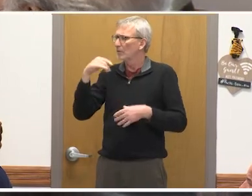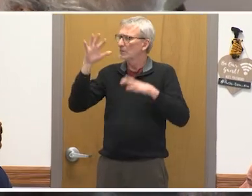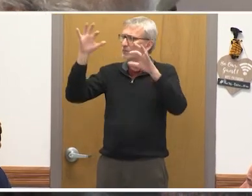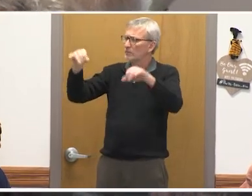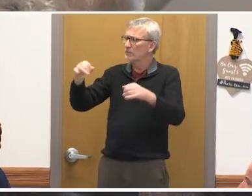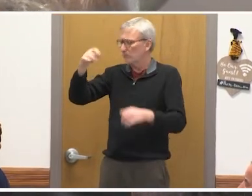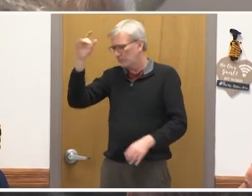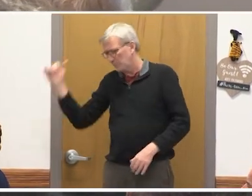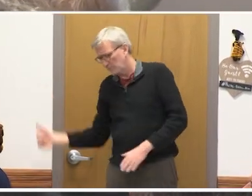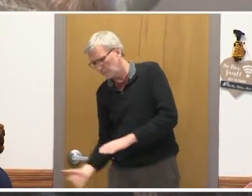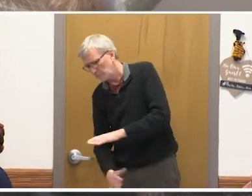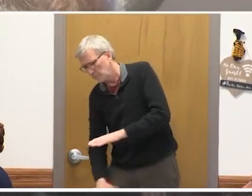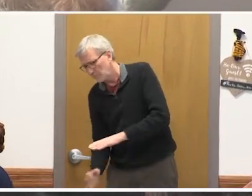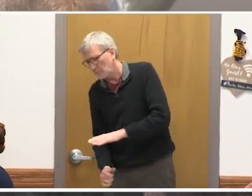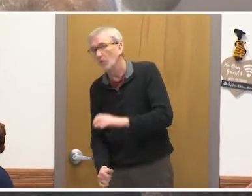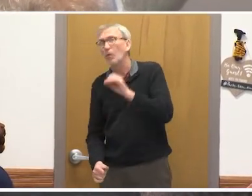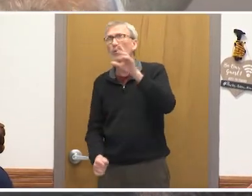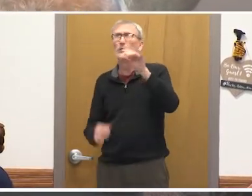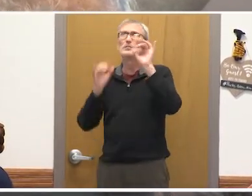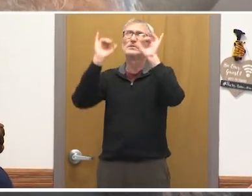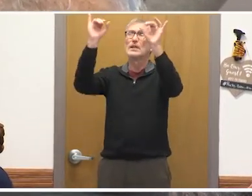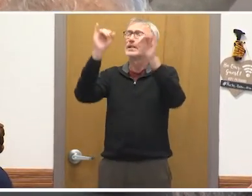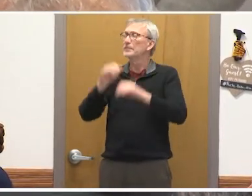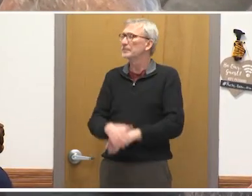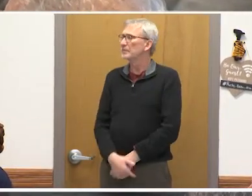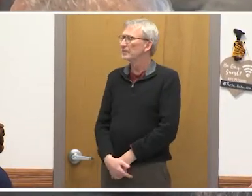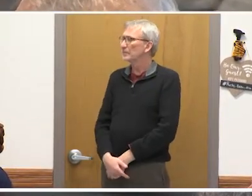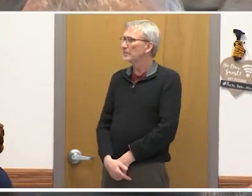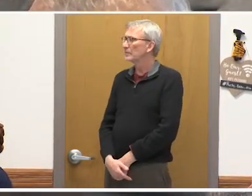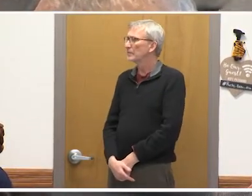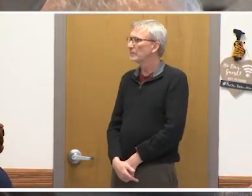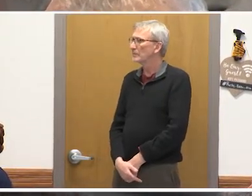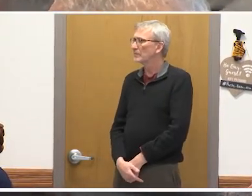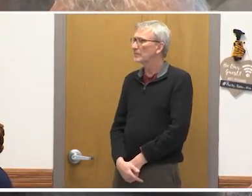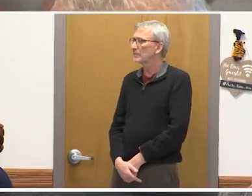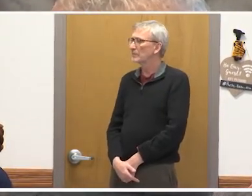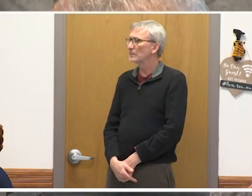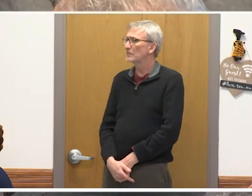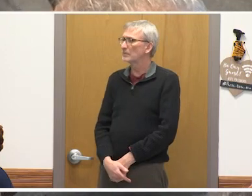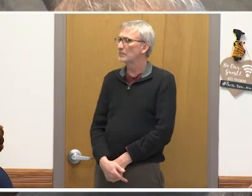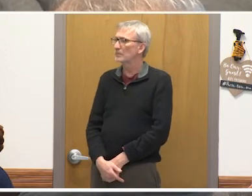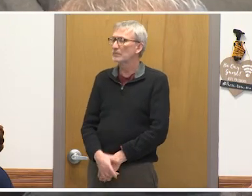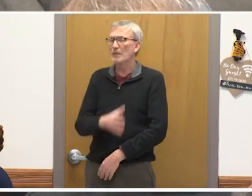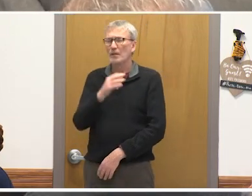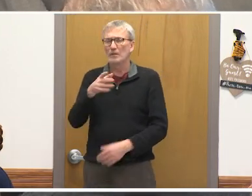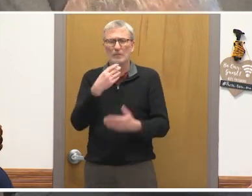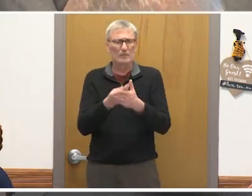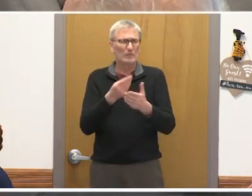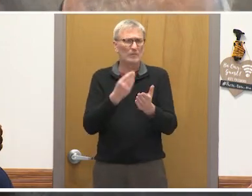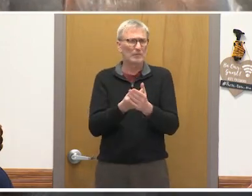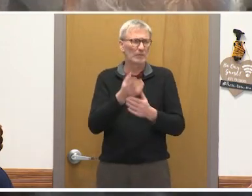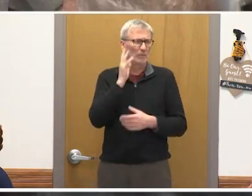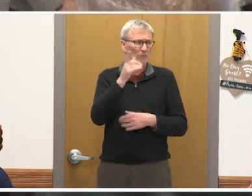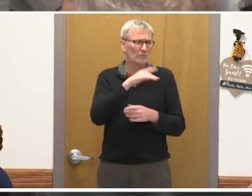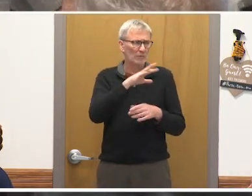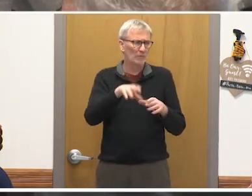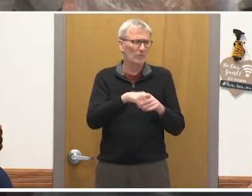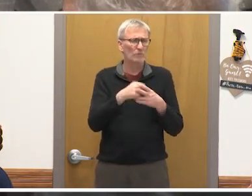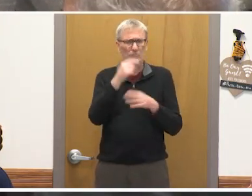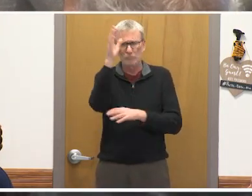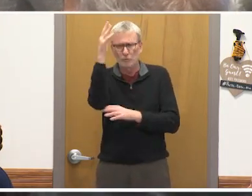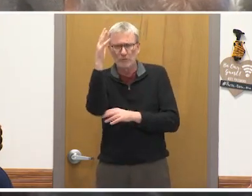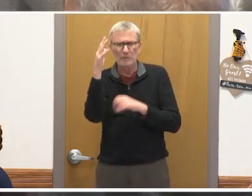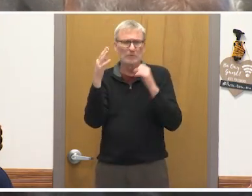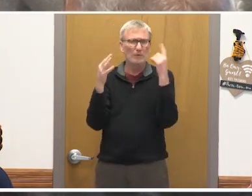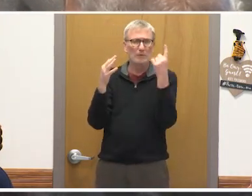be submerged, or are they going to remain there? And second thing, for the budget, are they also including trees or